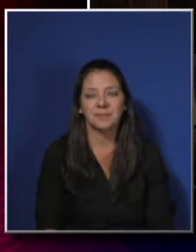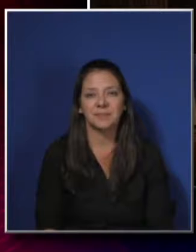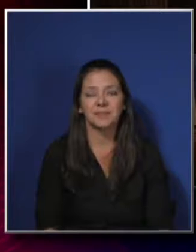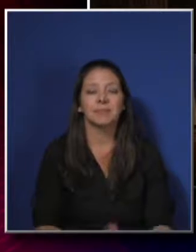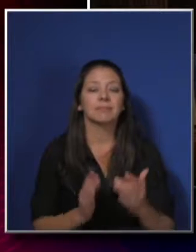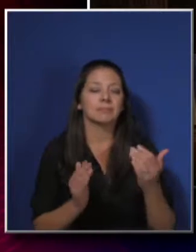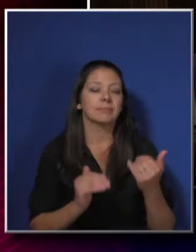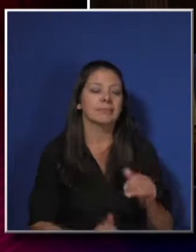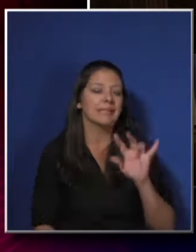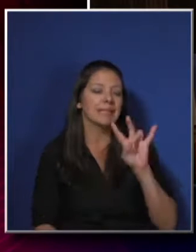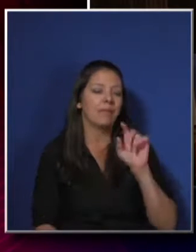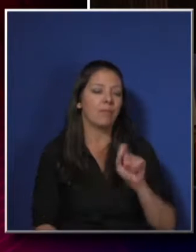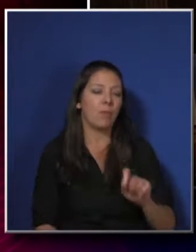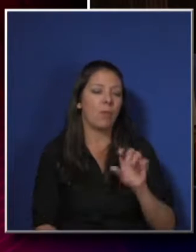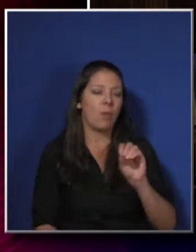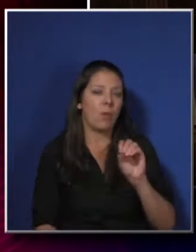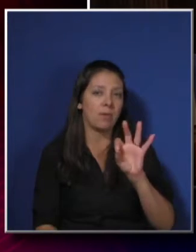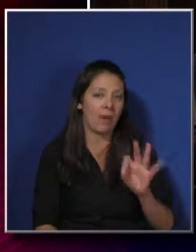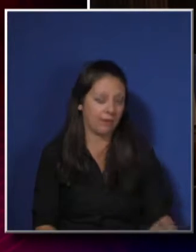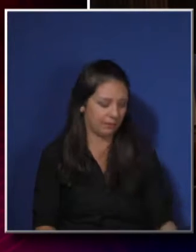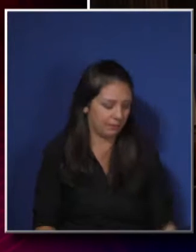Item 7.09.